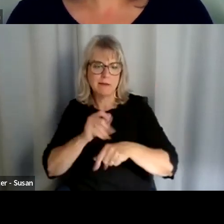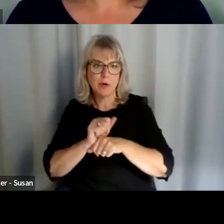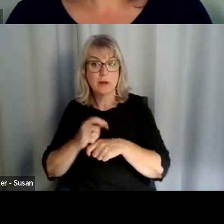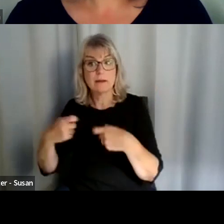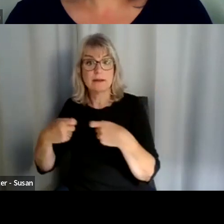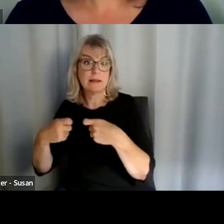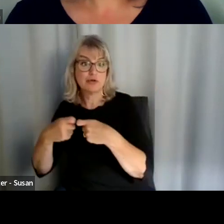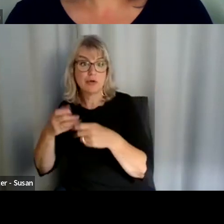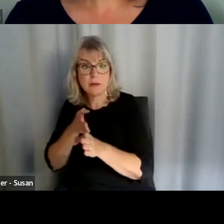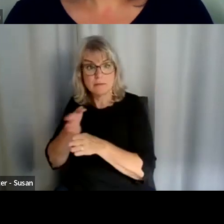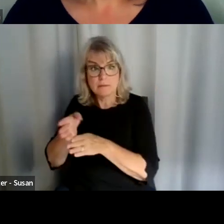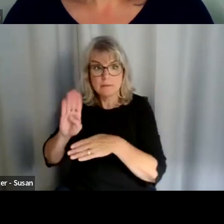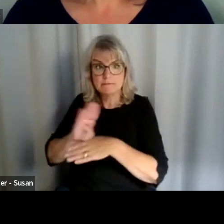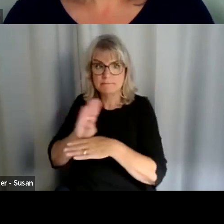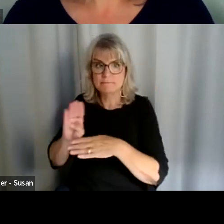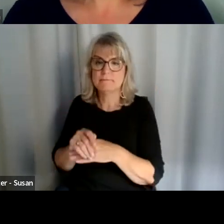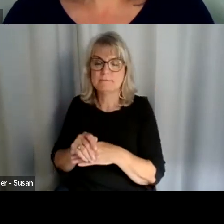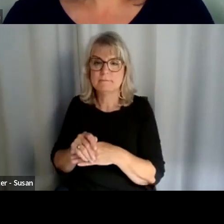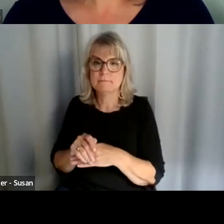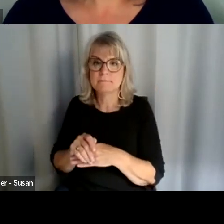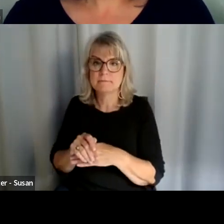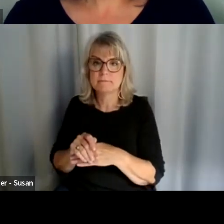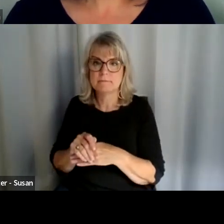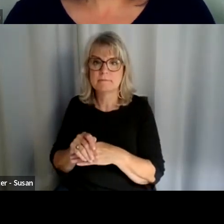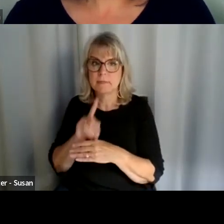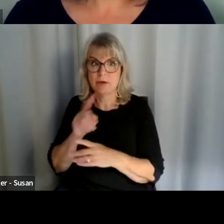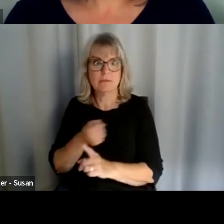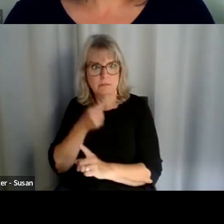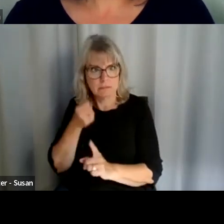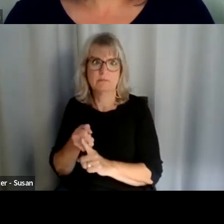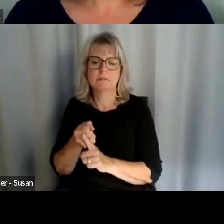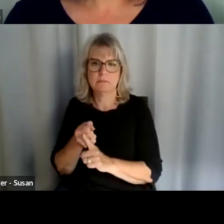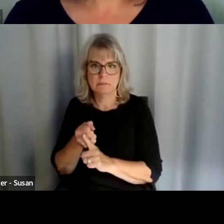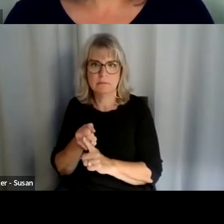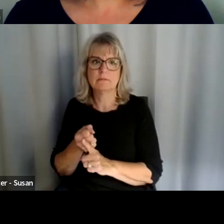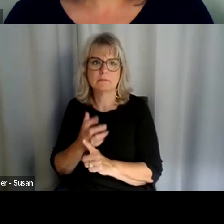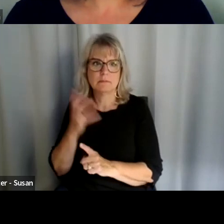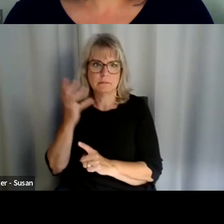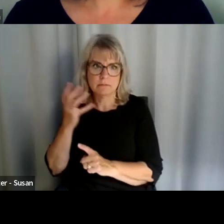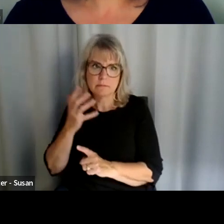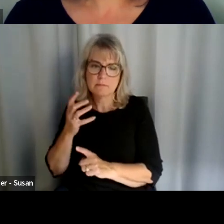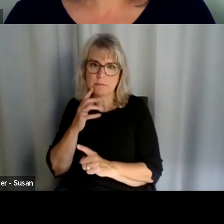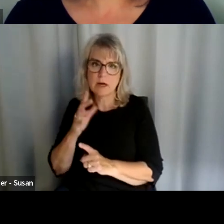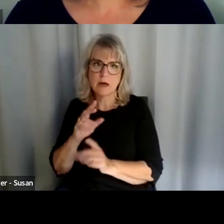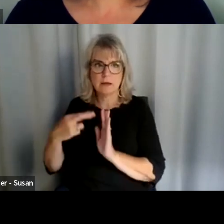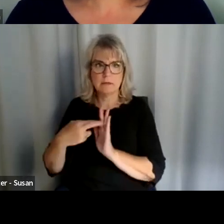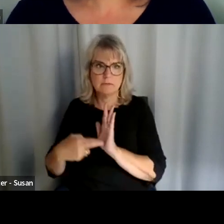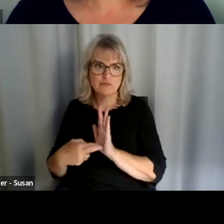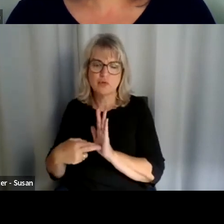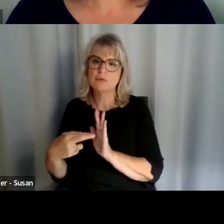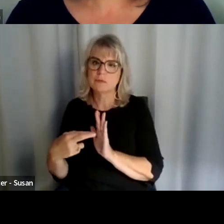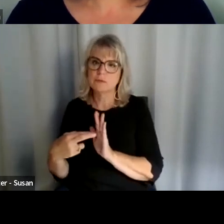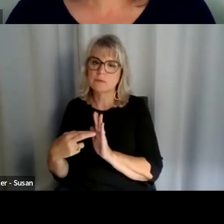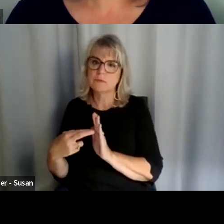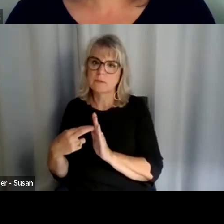electronic sector, you know, they're deeply impacted by these regulations and